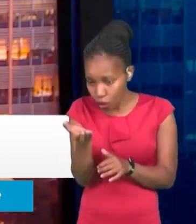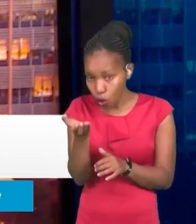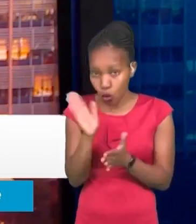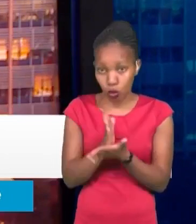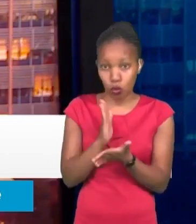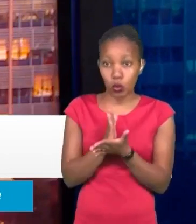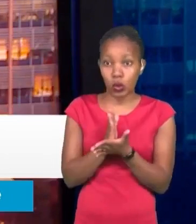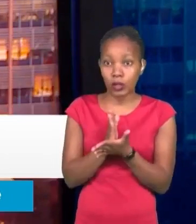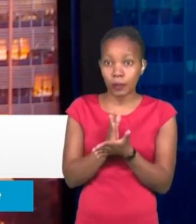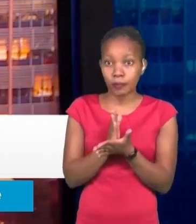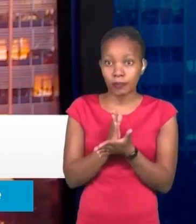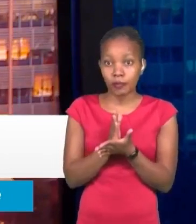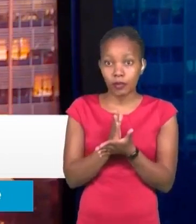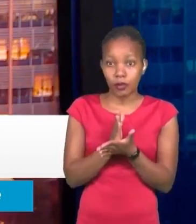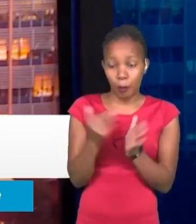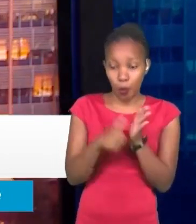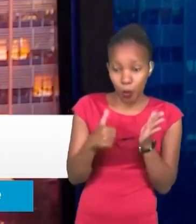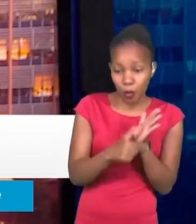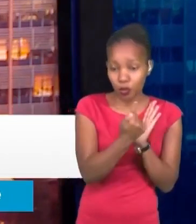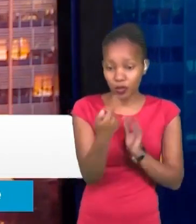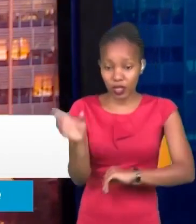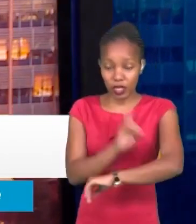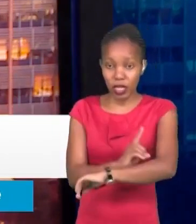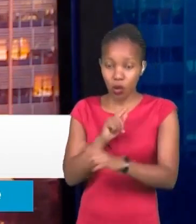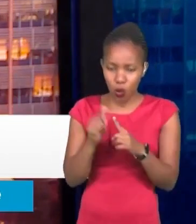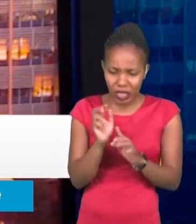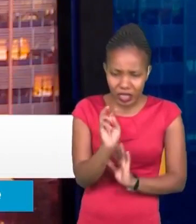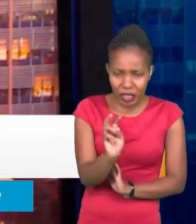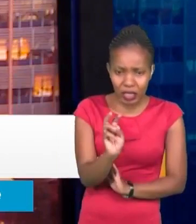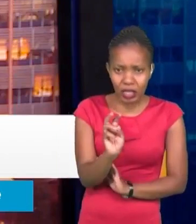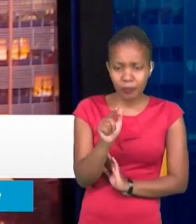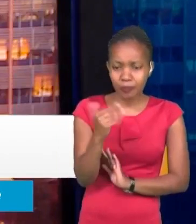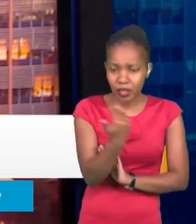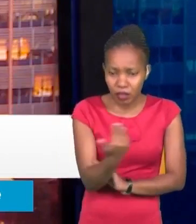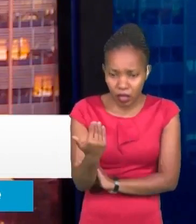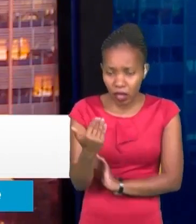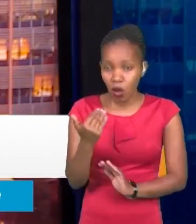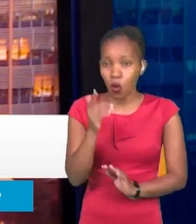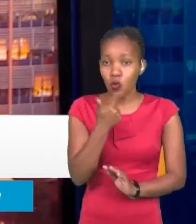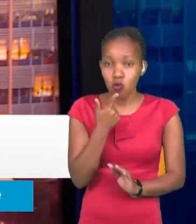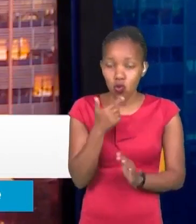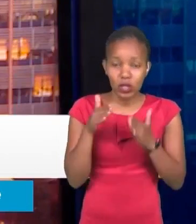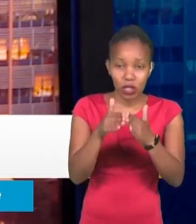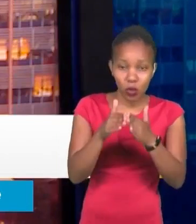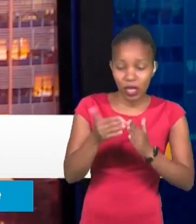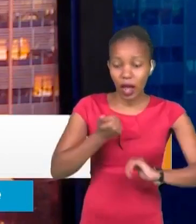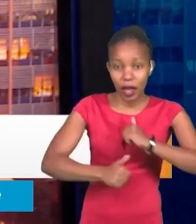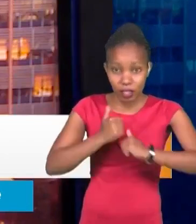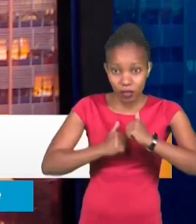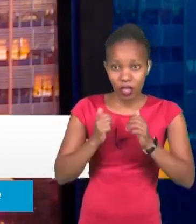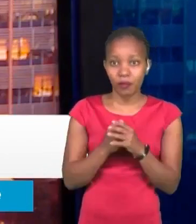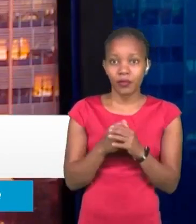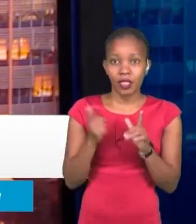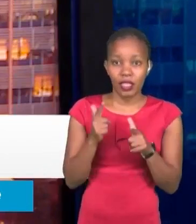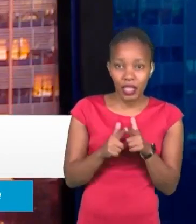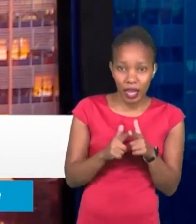the circumstances of the day. Okay. So that if you look at this, a child who was sexually active, he's